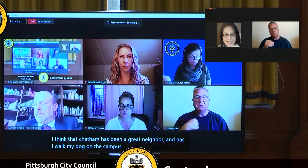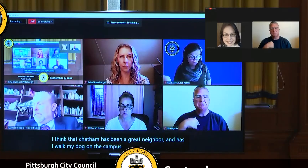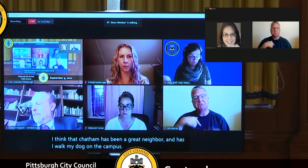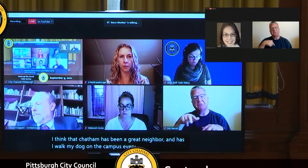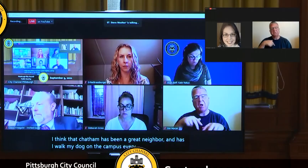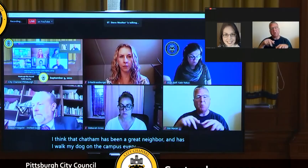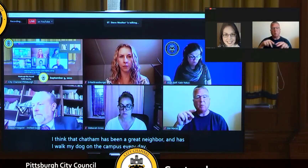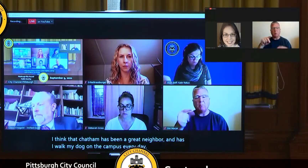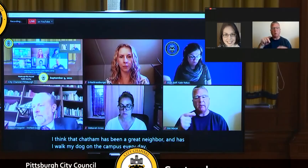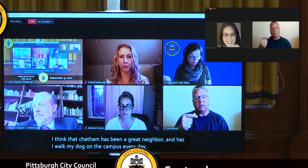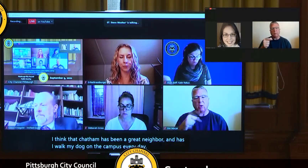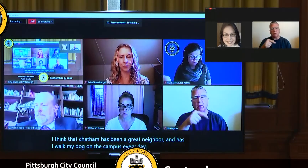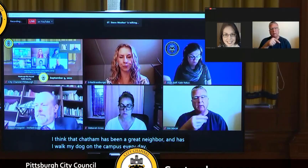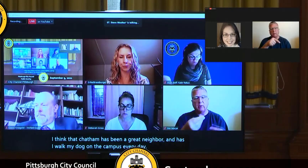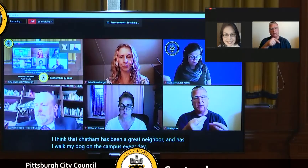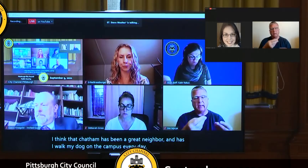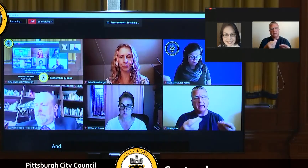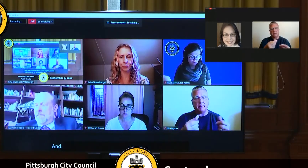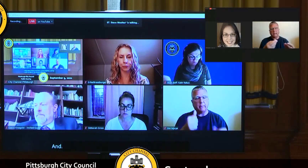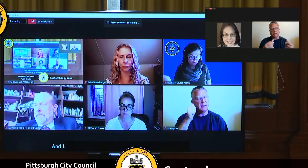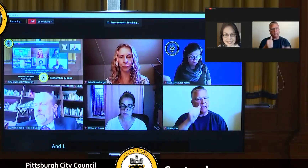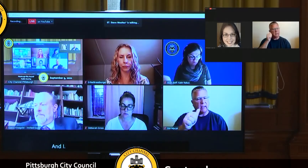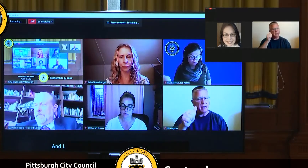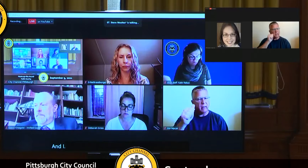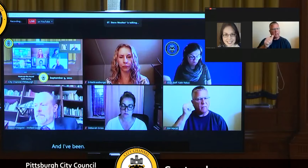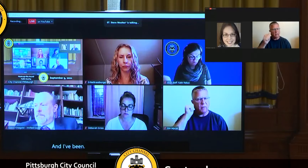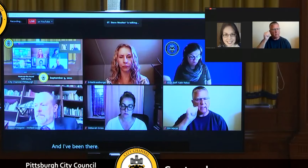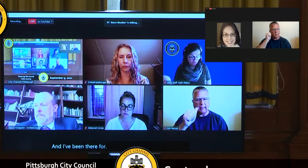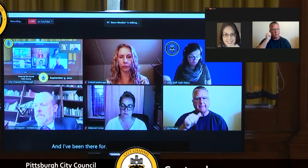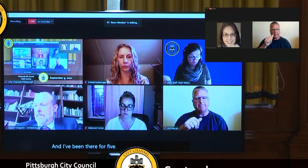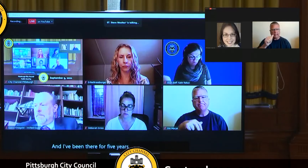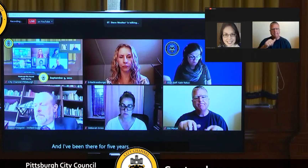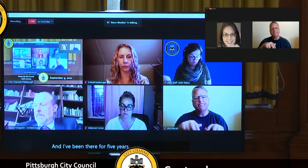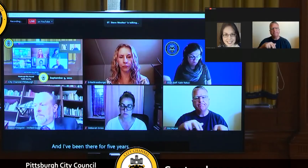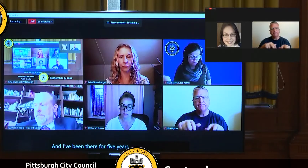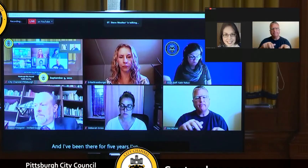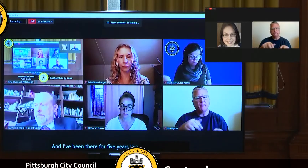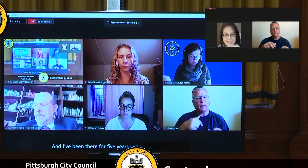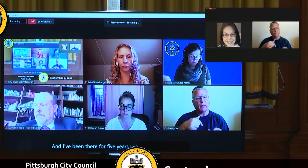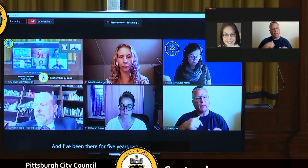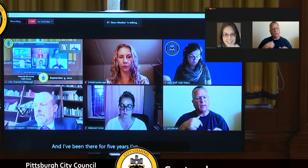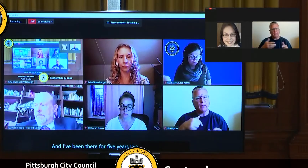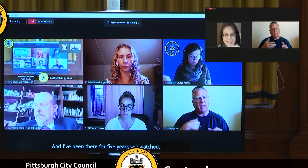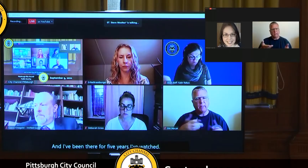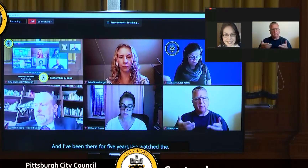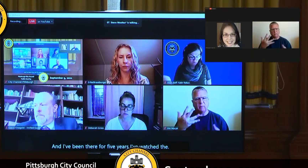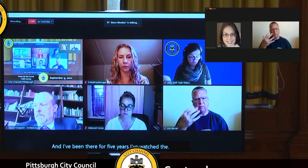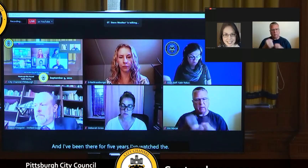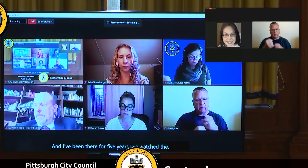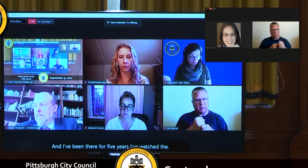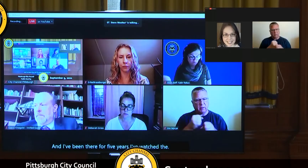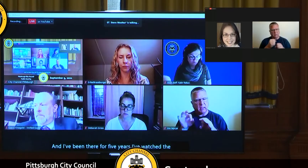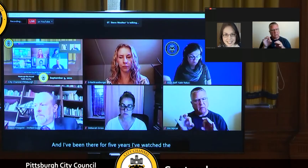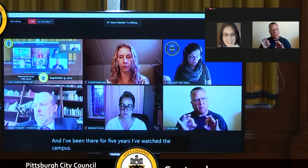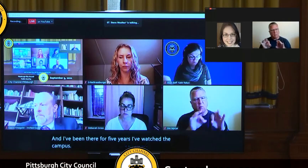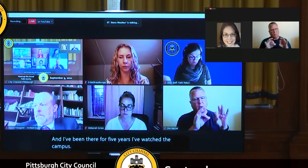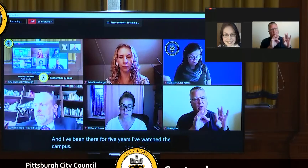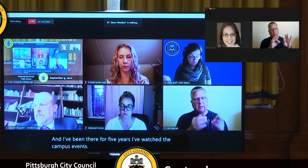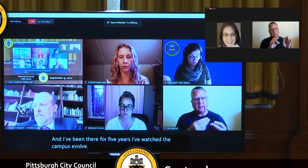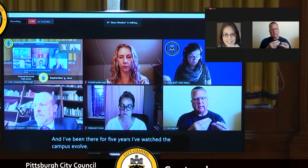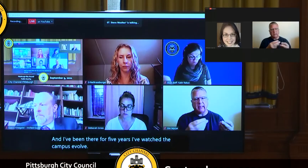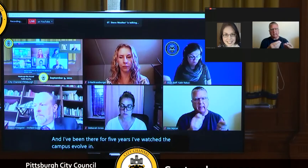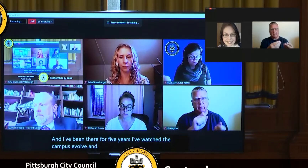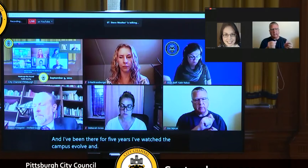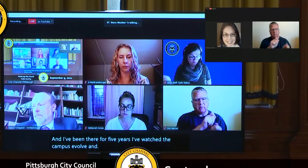day. And I've been there for 5 years. I've watched the campus evolve